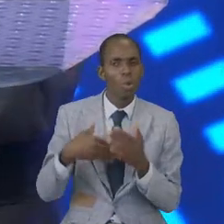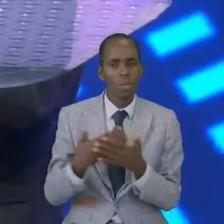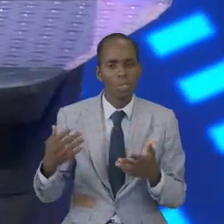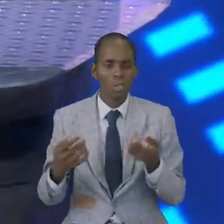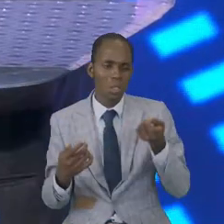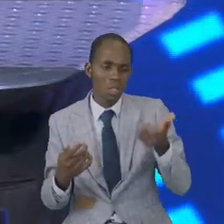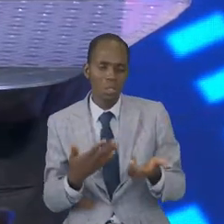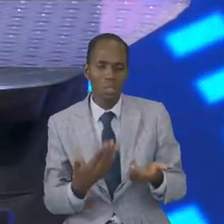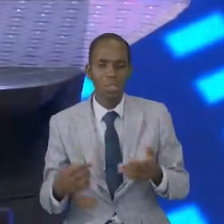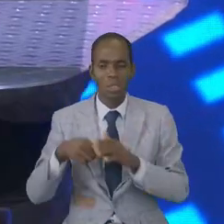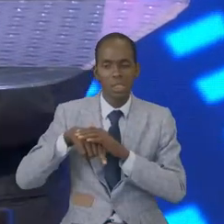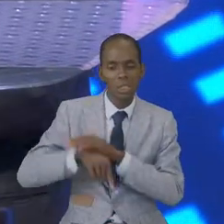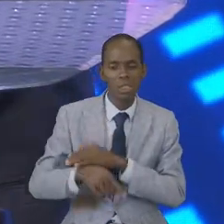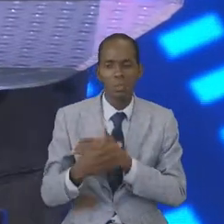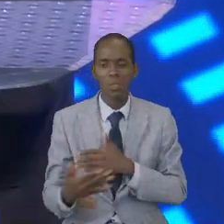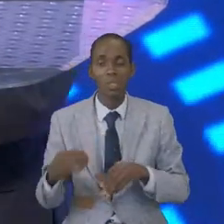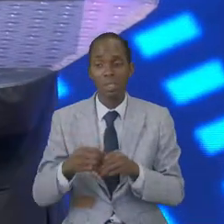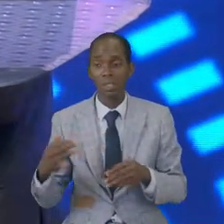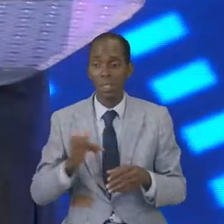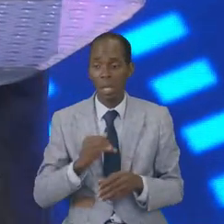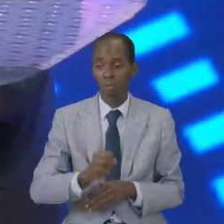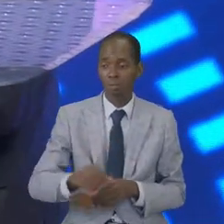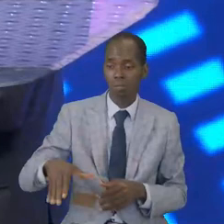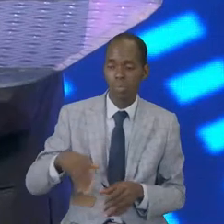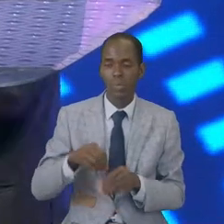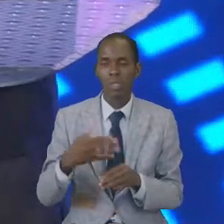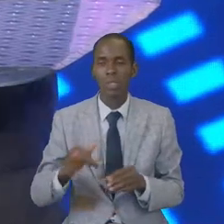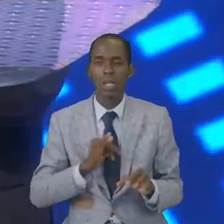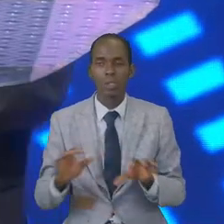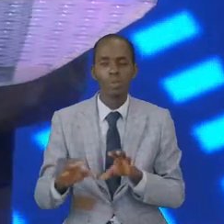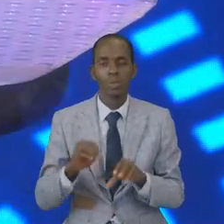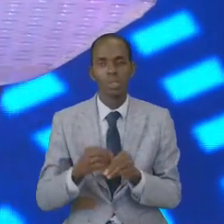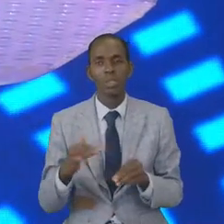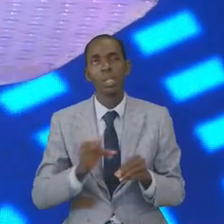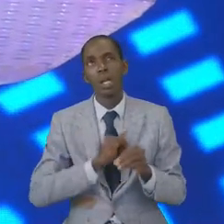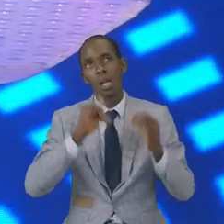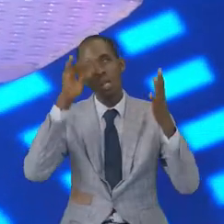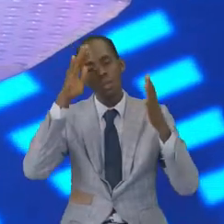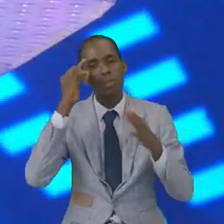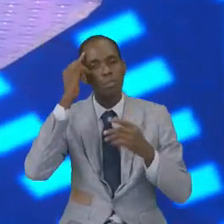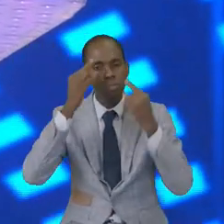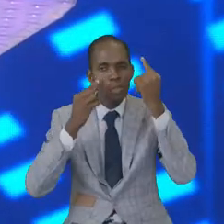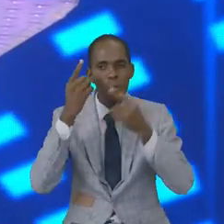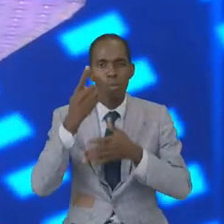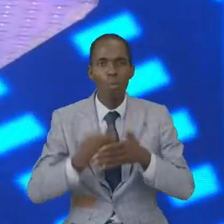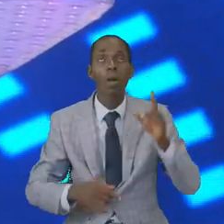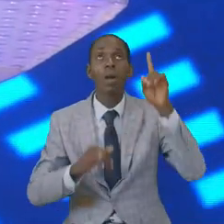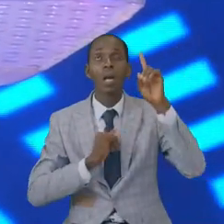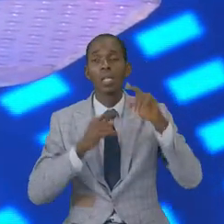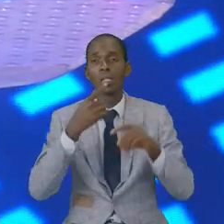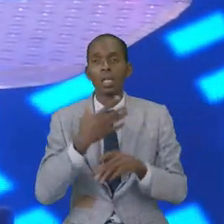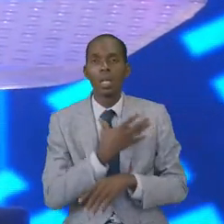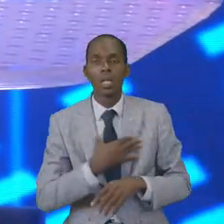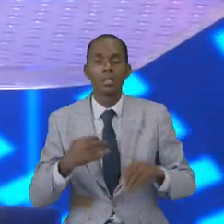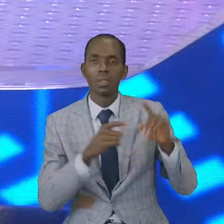things, in big things, in the things I sow, in the things I do, in the things I expect? Consider what I say, and the